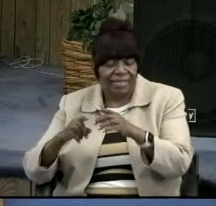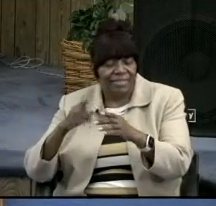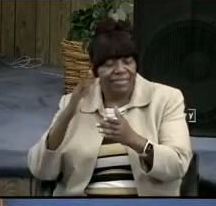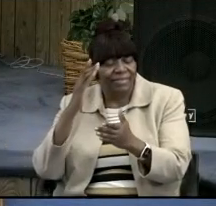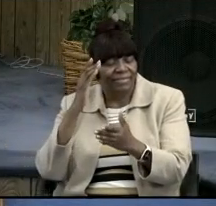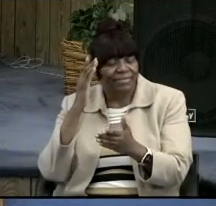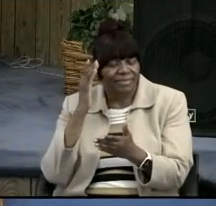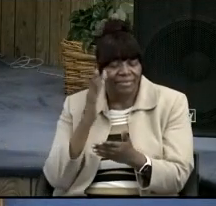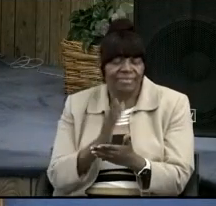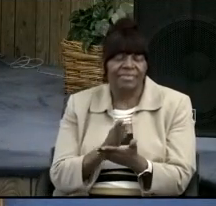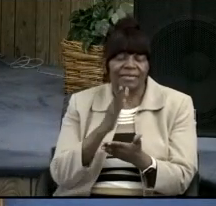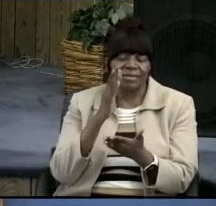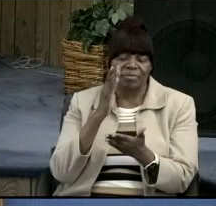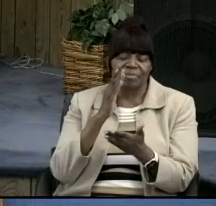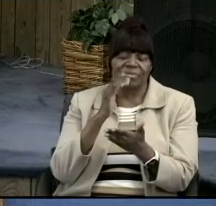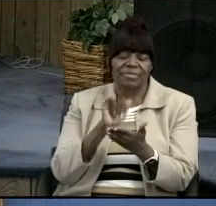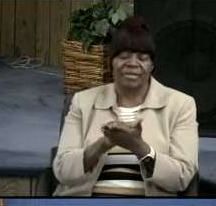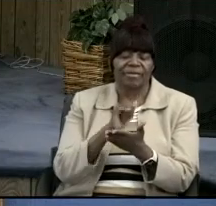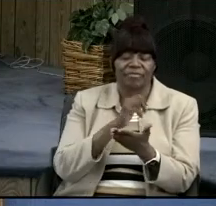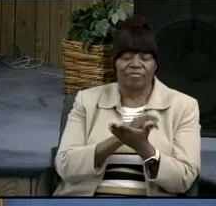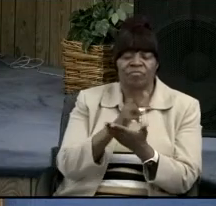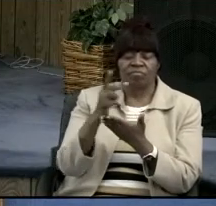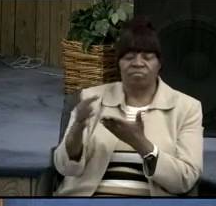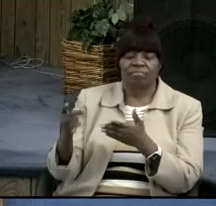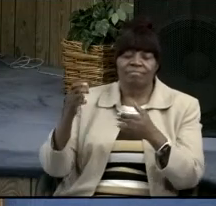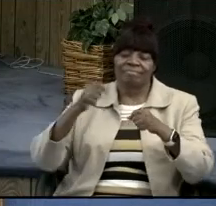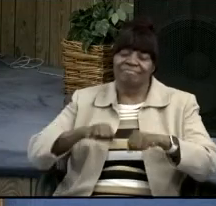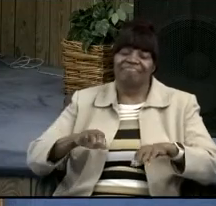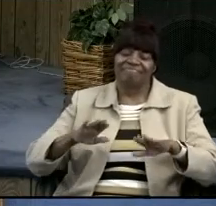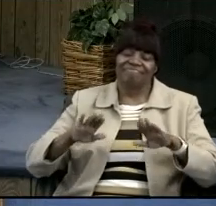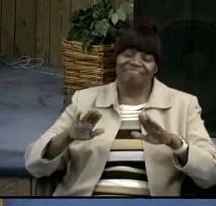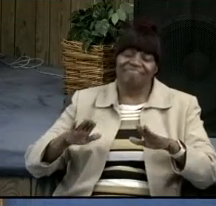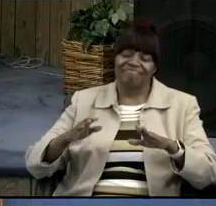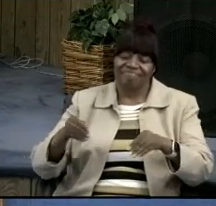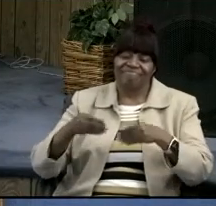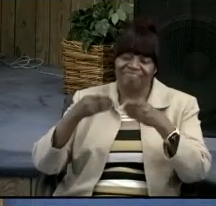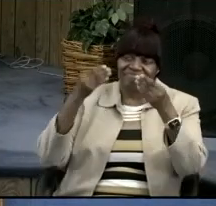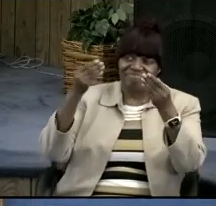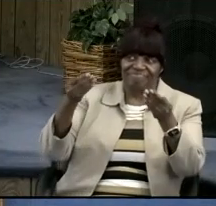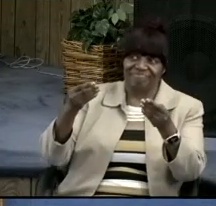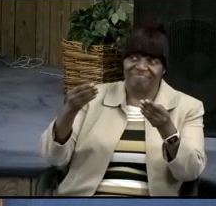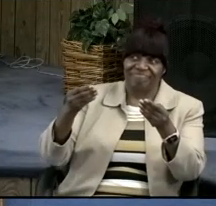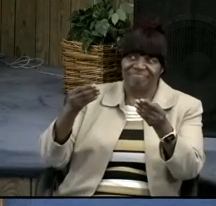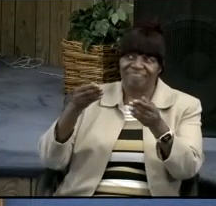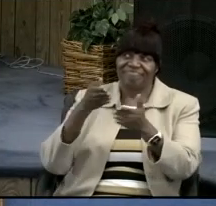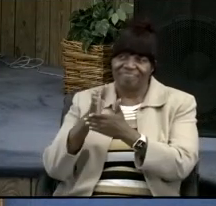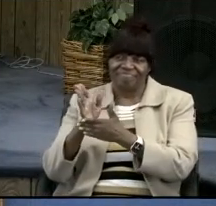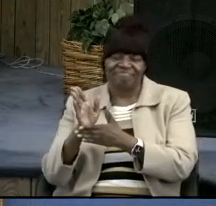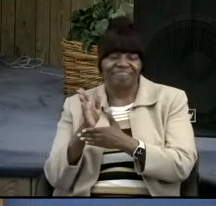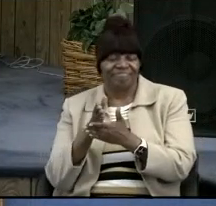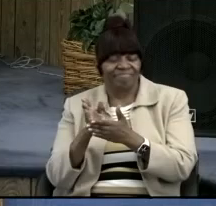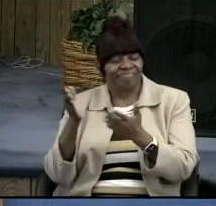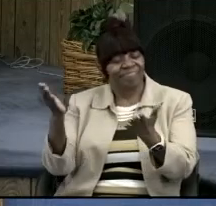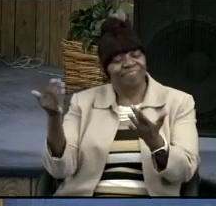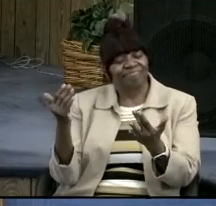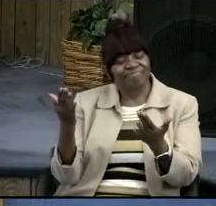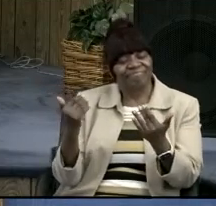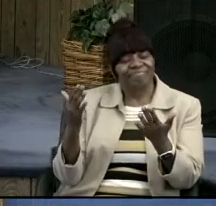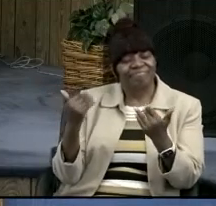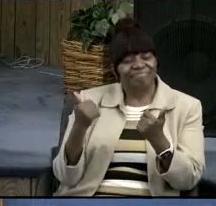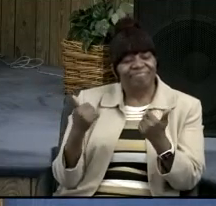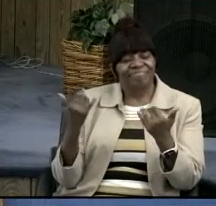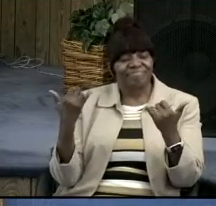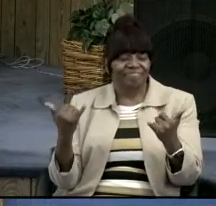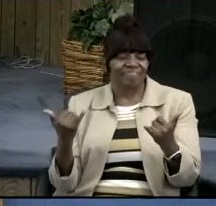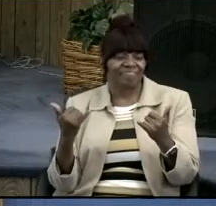from falling. You have to give him permission. Will you come today and give God